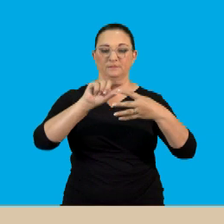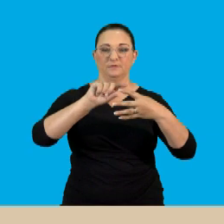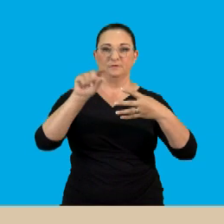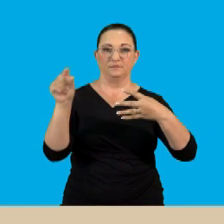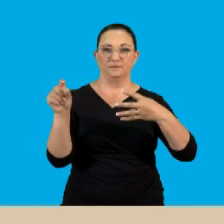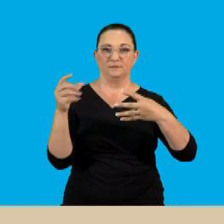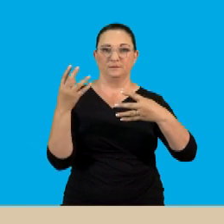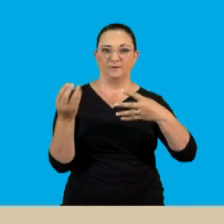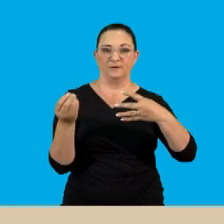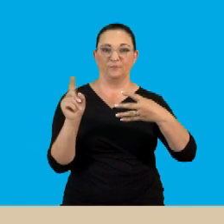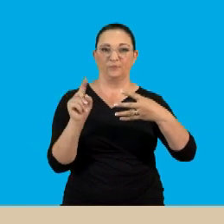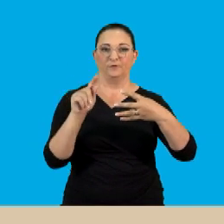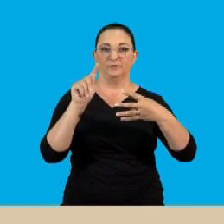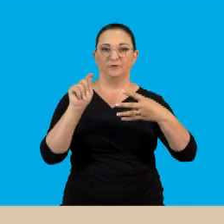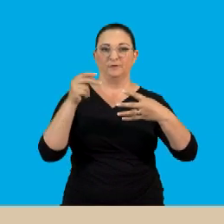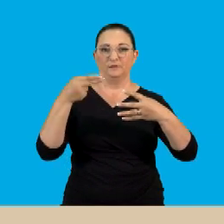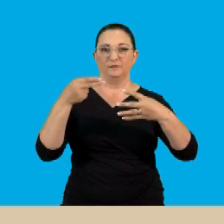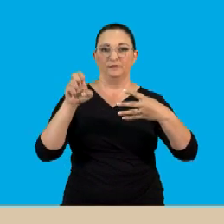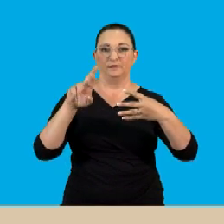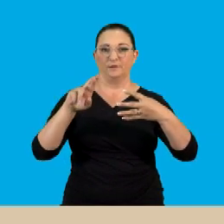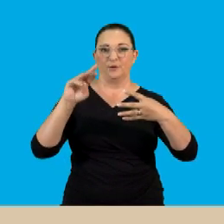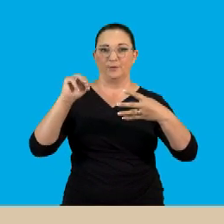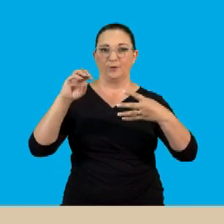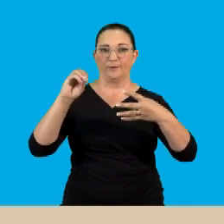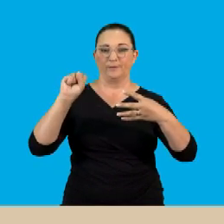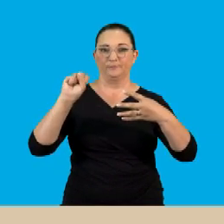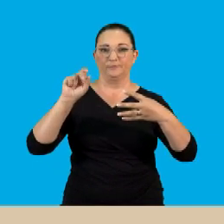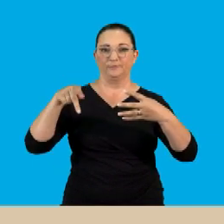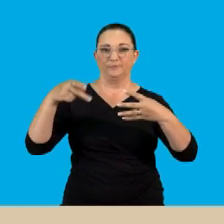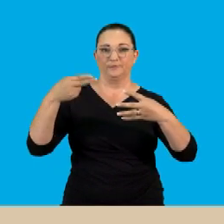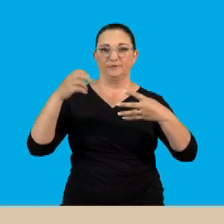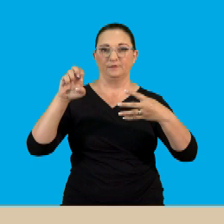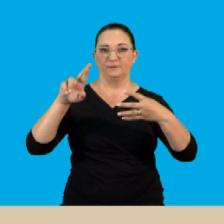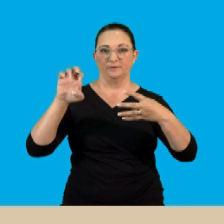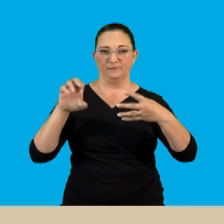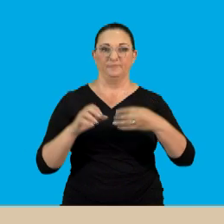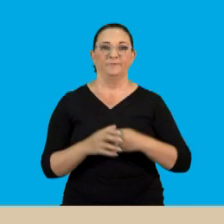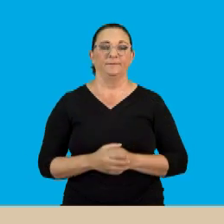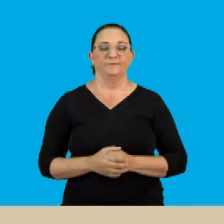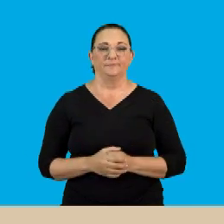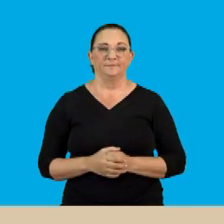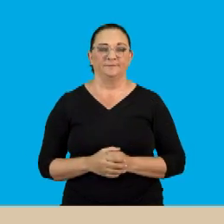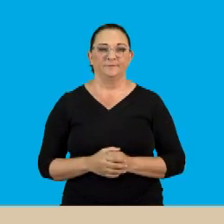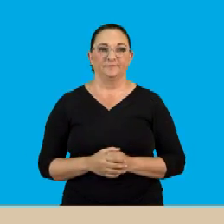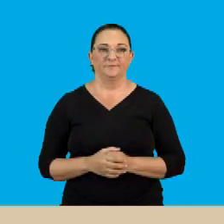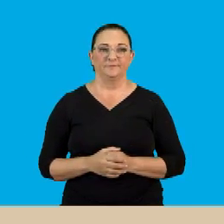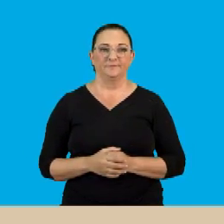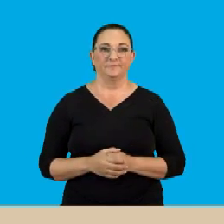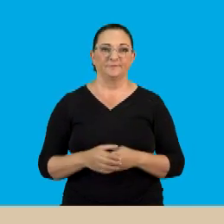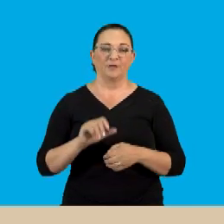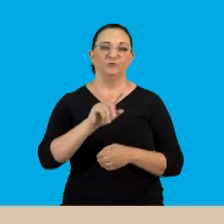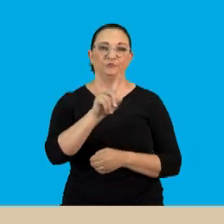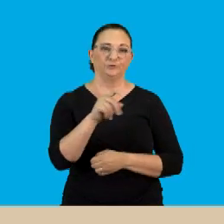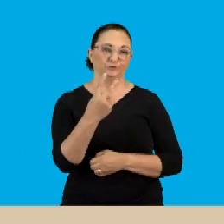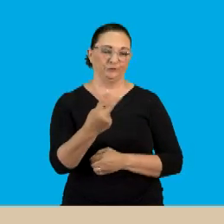here. And then we said we also have the thermosphere. Okay, now let's look